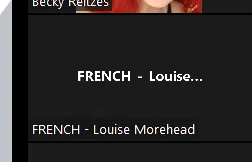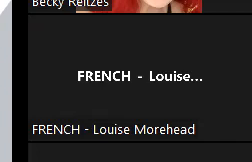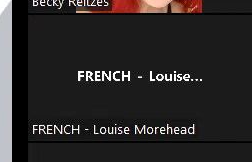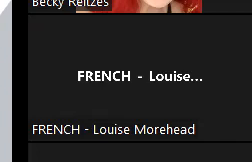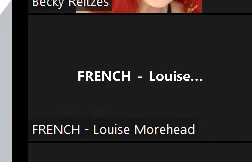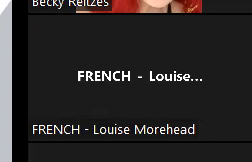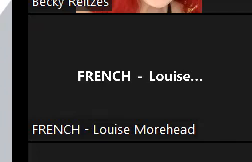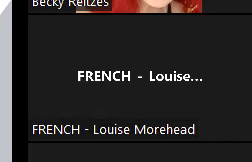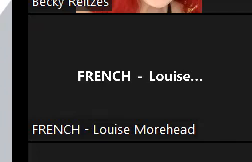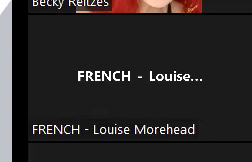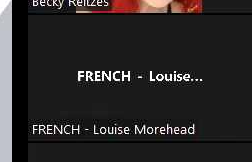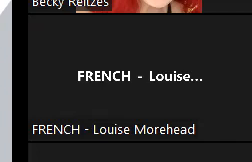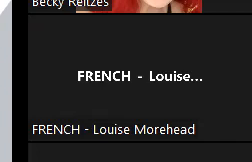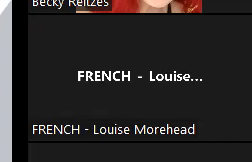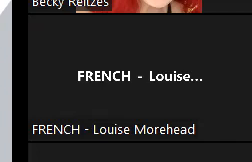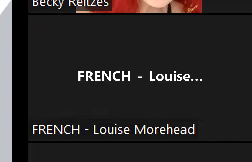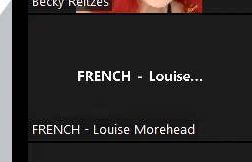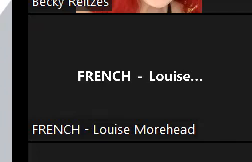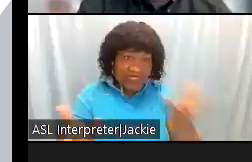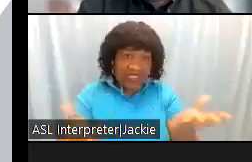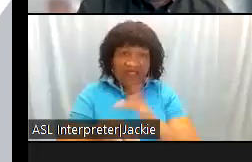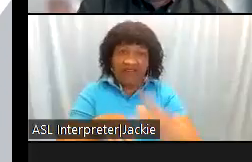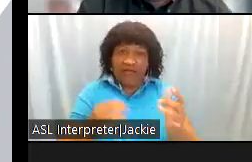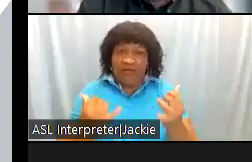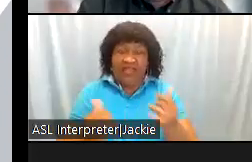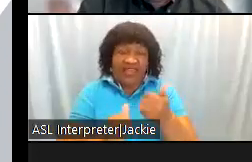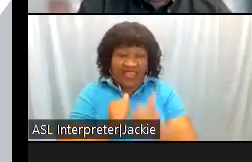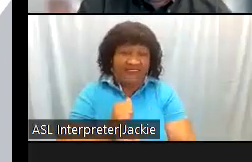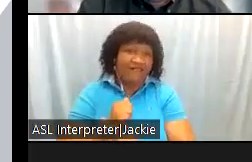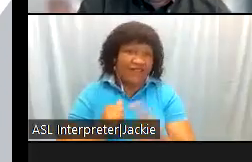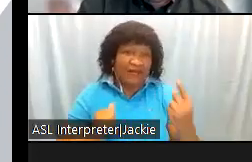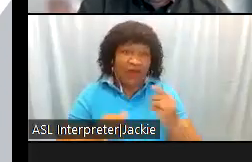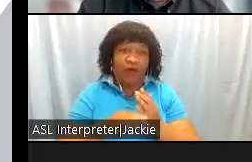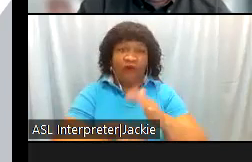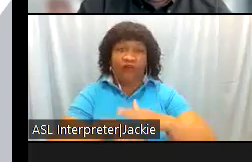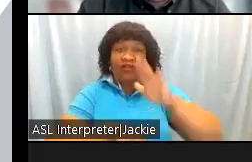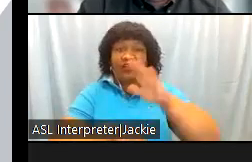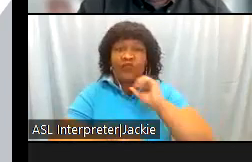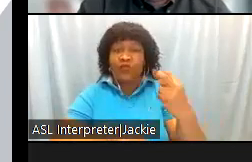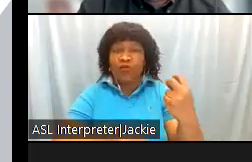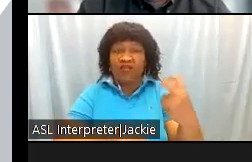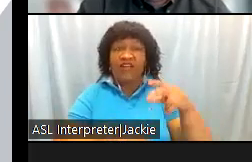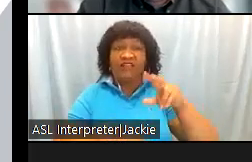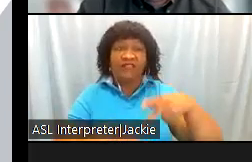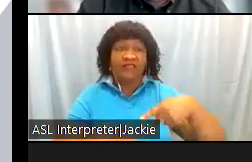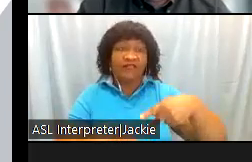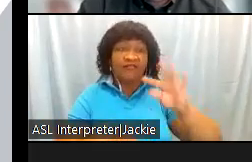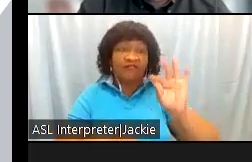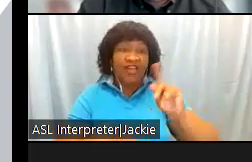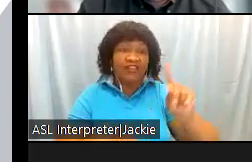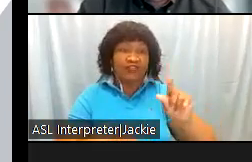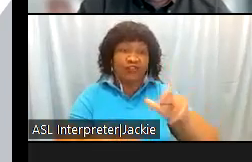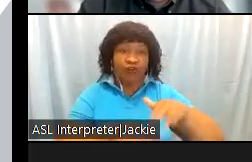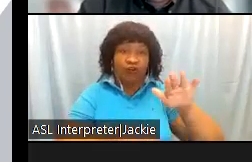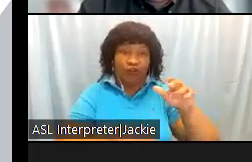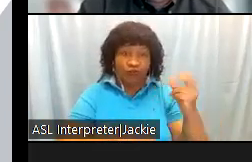as again, to reiterate, this is available for everybody over 12, Pfizer for everybody over 12,